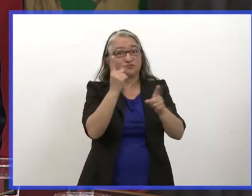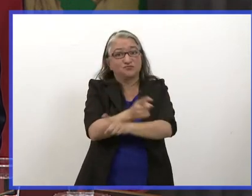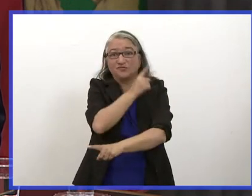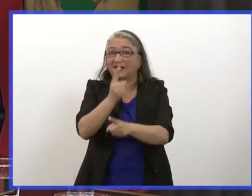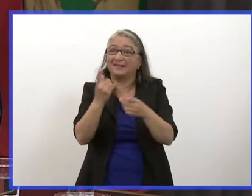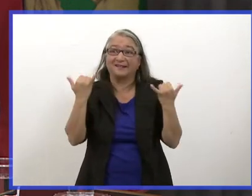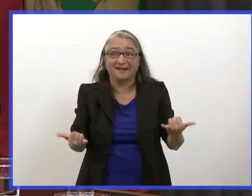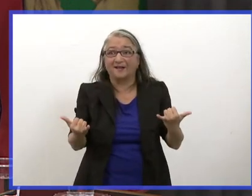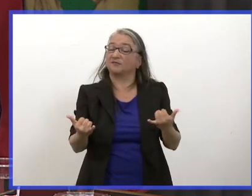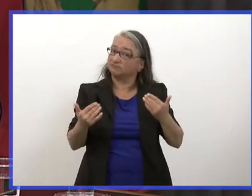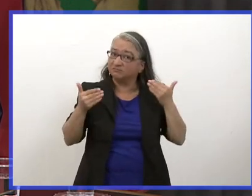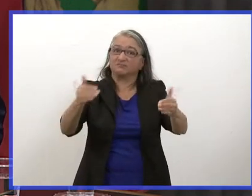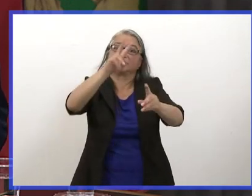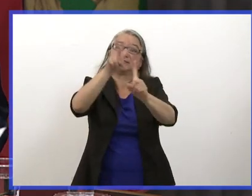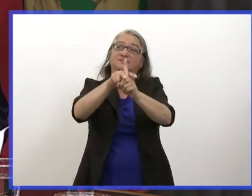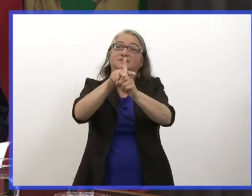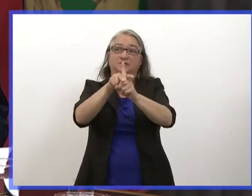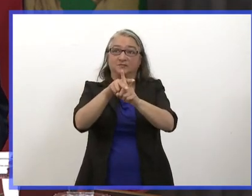to